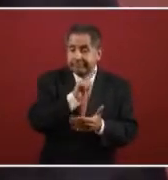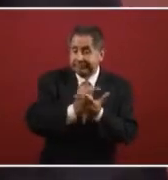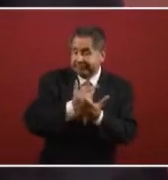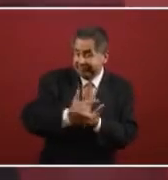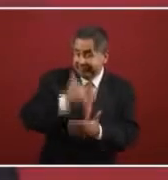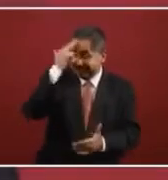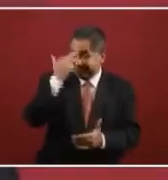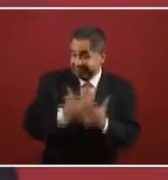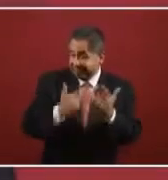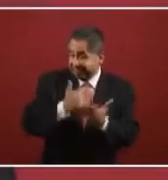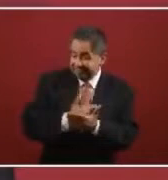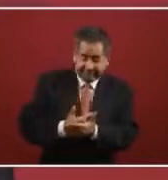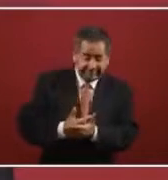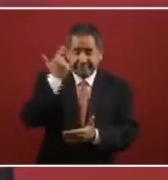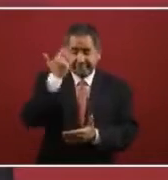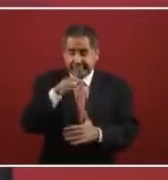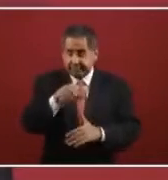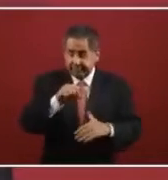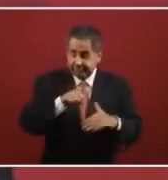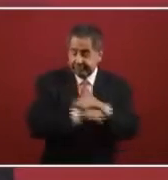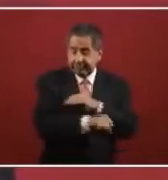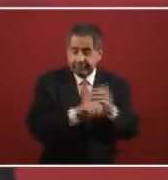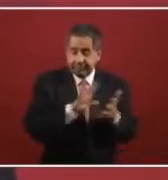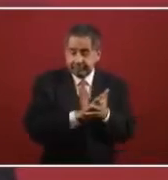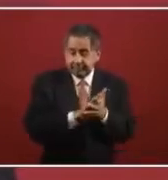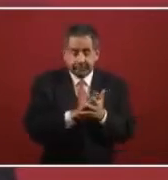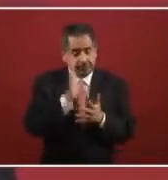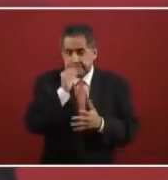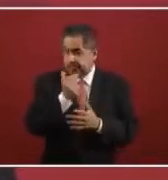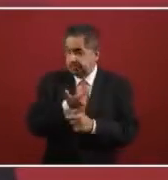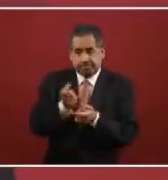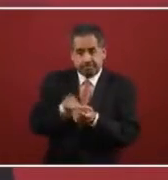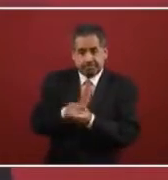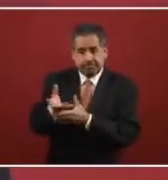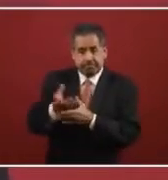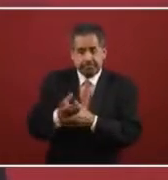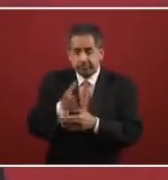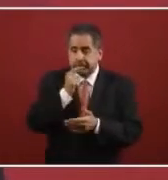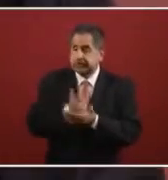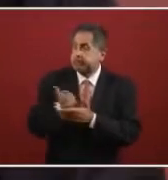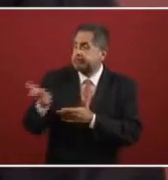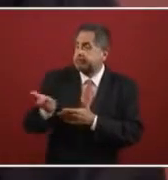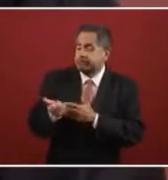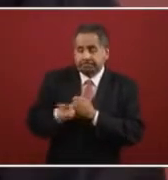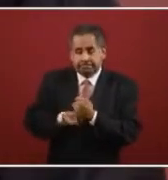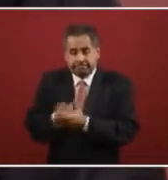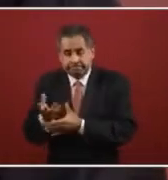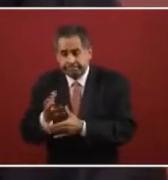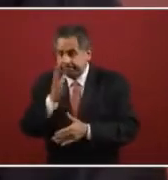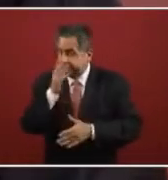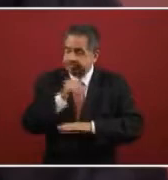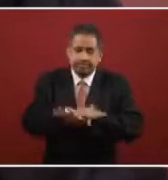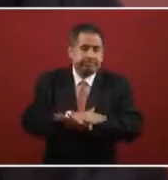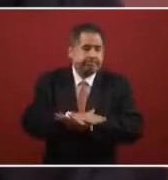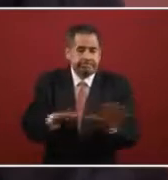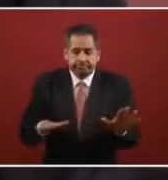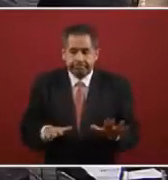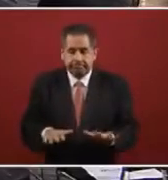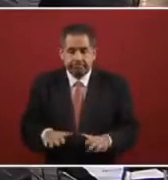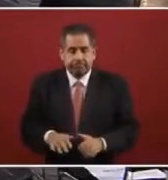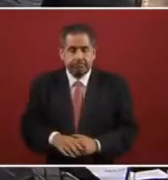know that it is a grave y crime, que no and that they will not se be alcanza entitled fianza. to get a bond to get out of